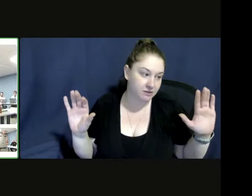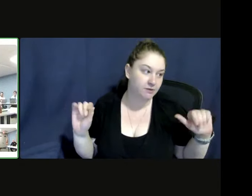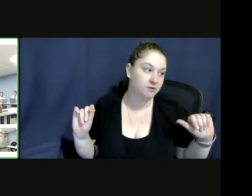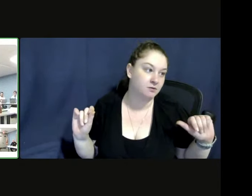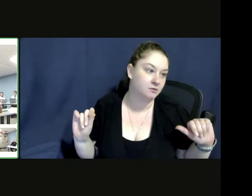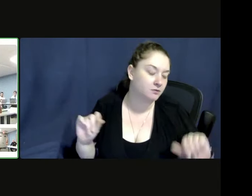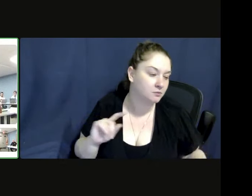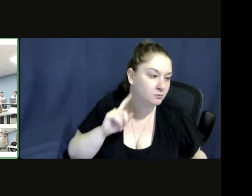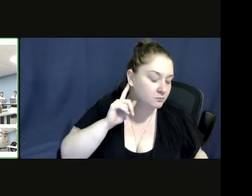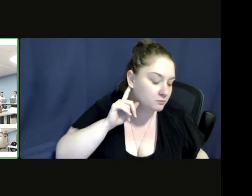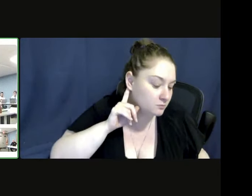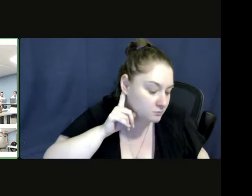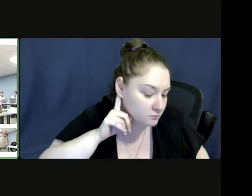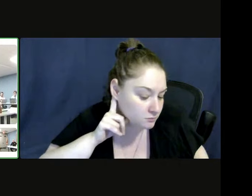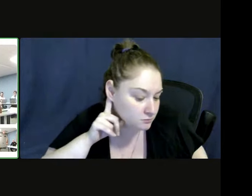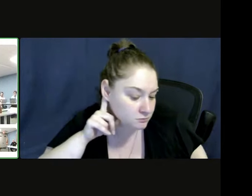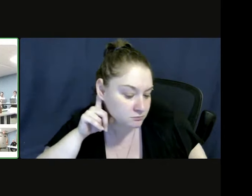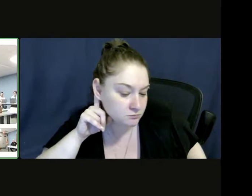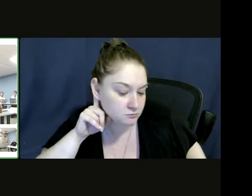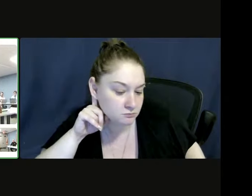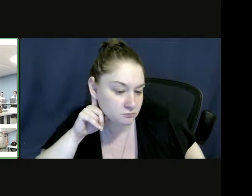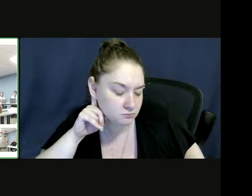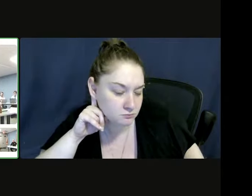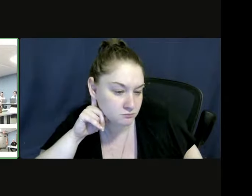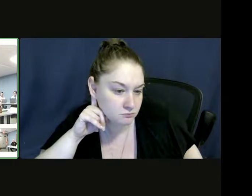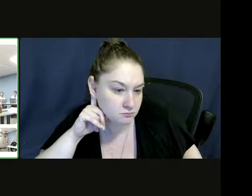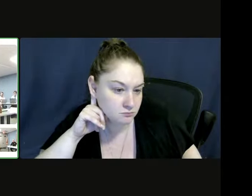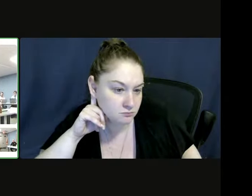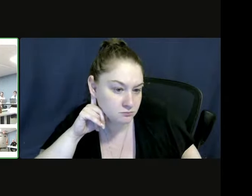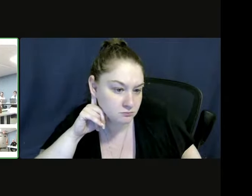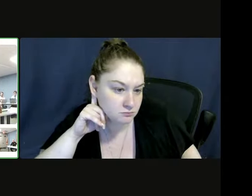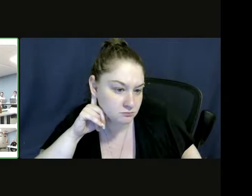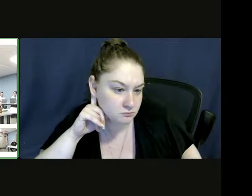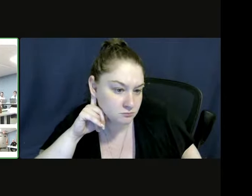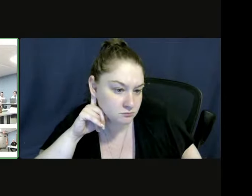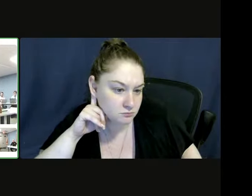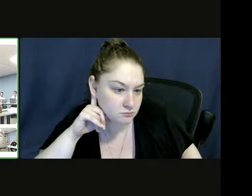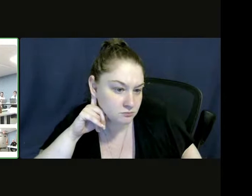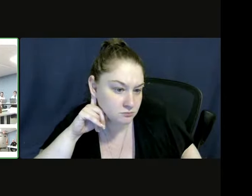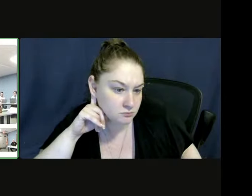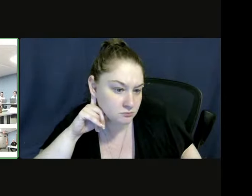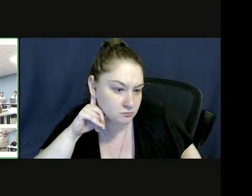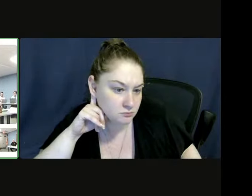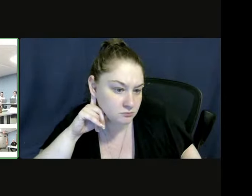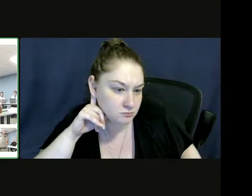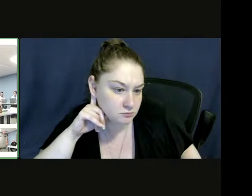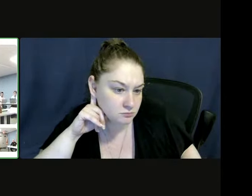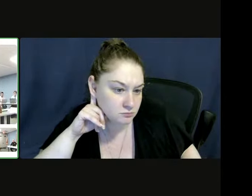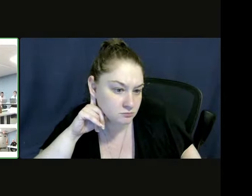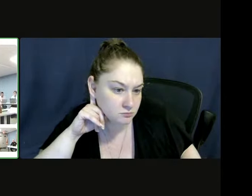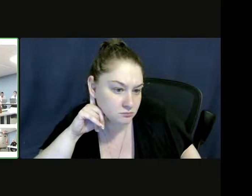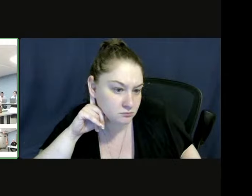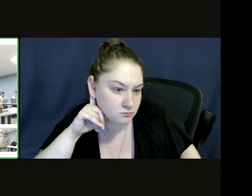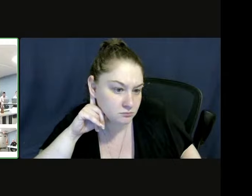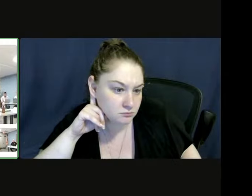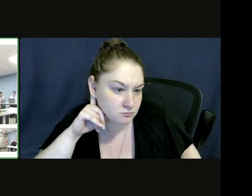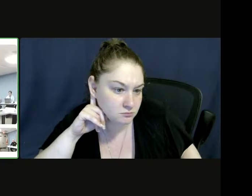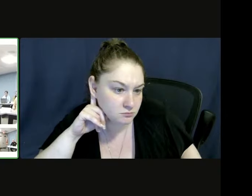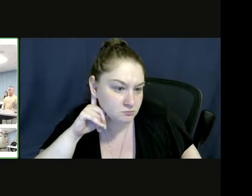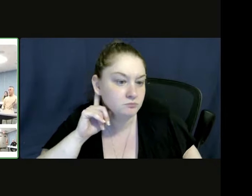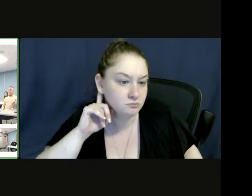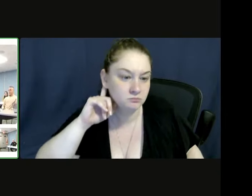the unions won't allow some of them, but that was just my question. We have had